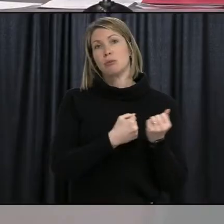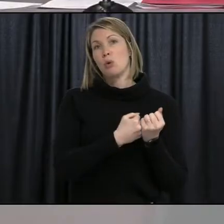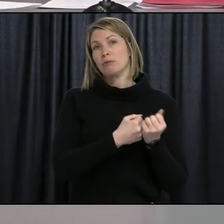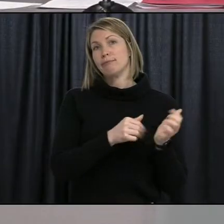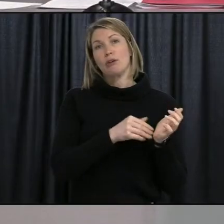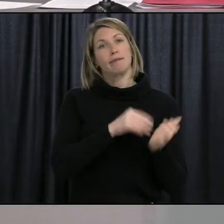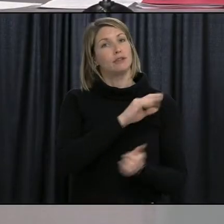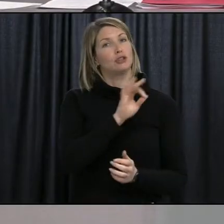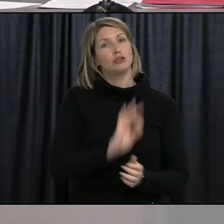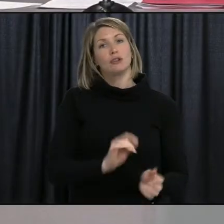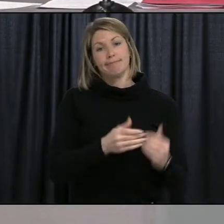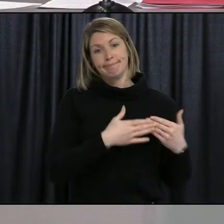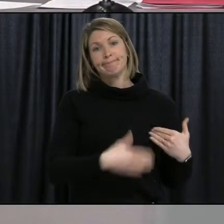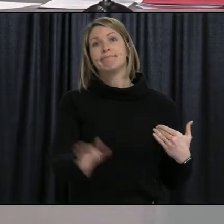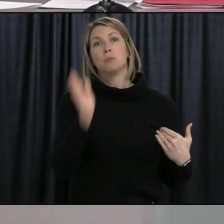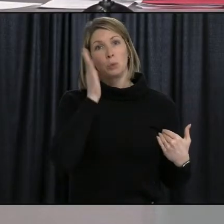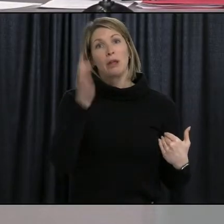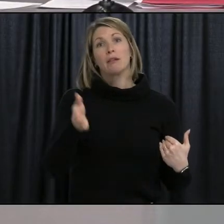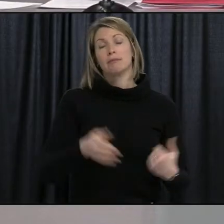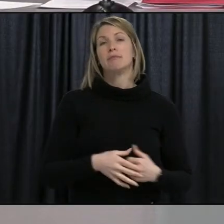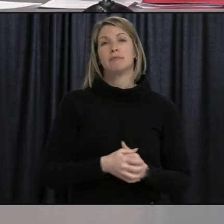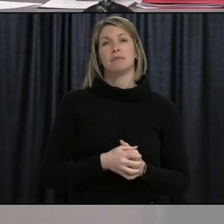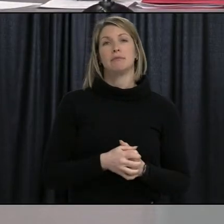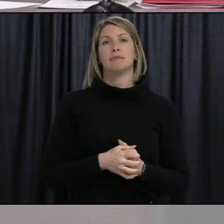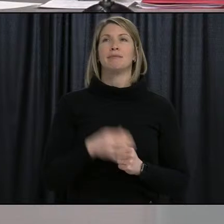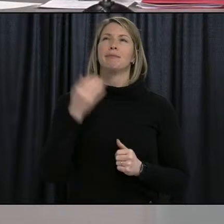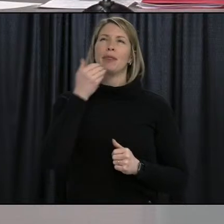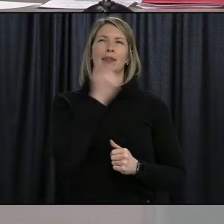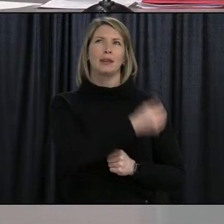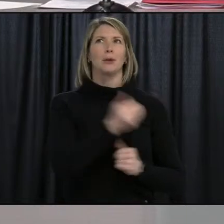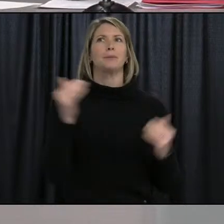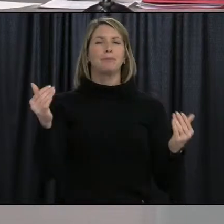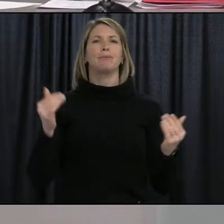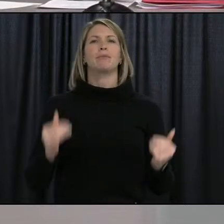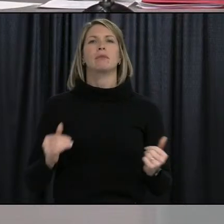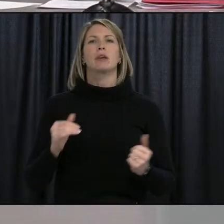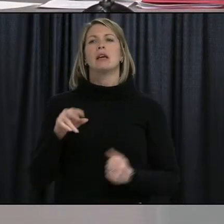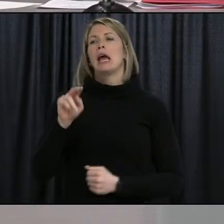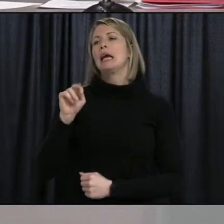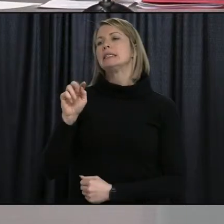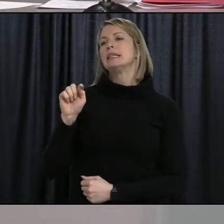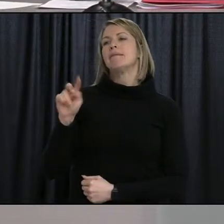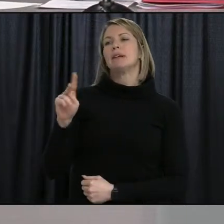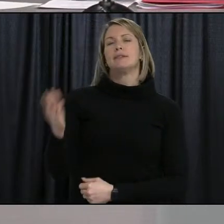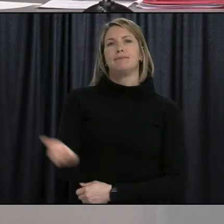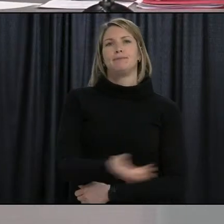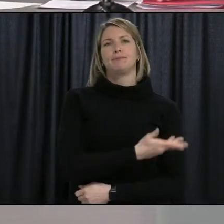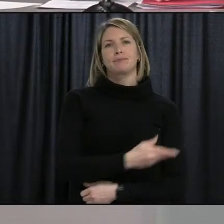Thank you. Our next questions are from Ben Cleary with NTV. Please go ahead.